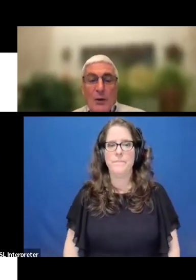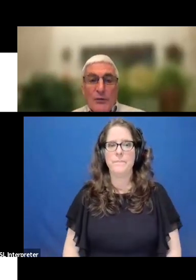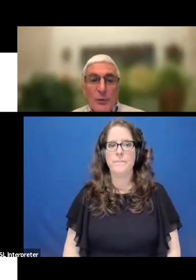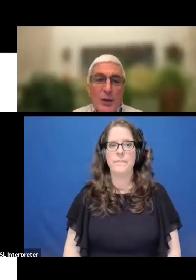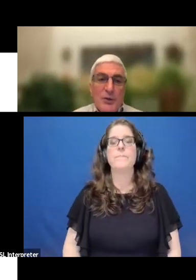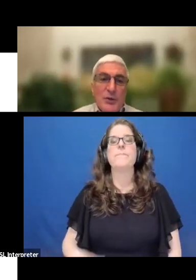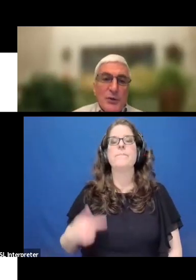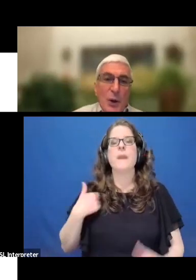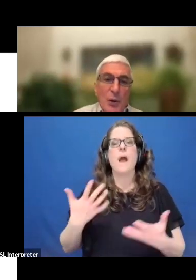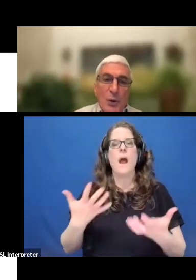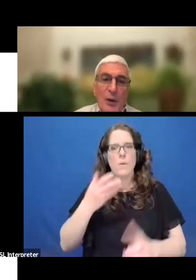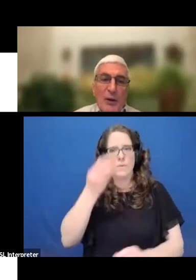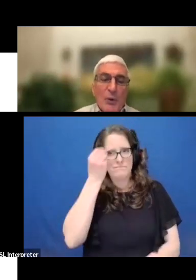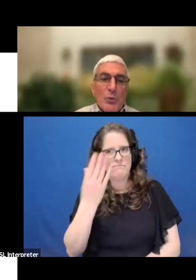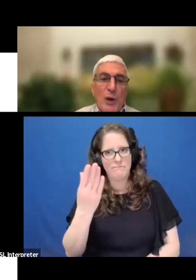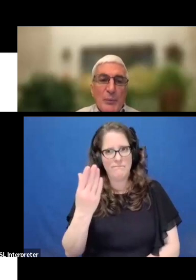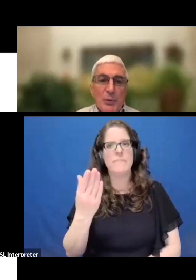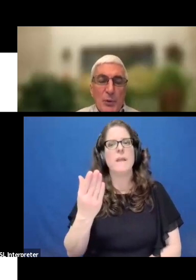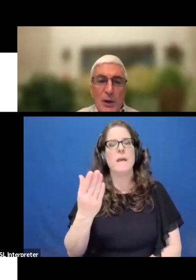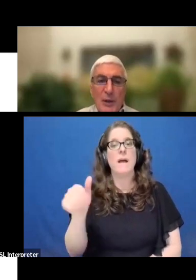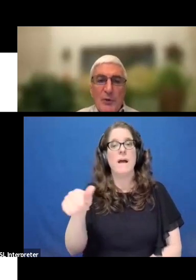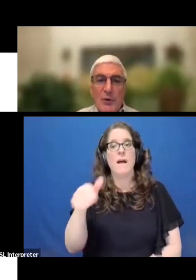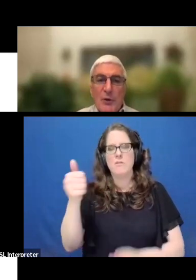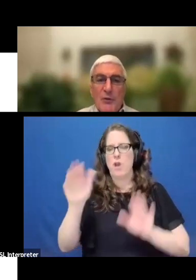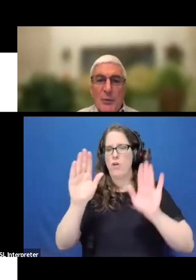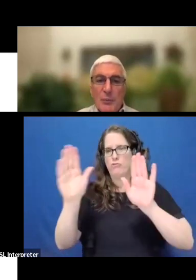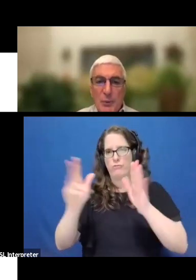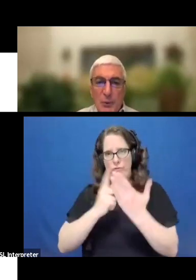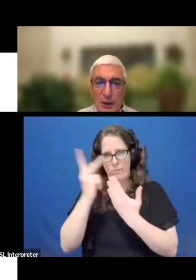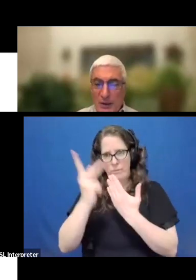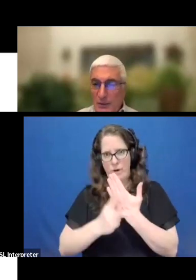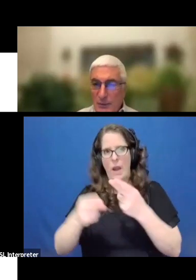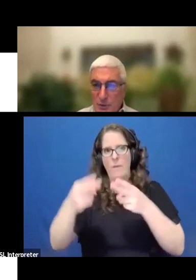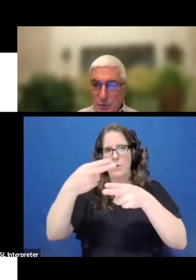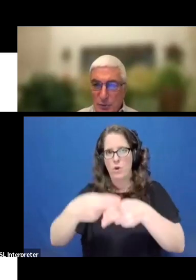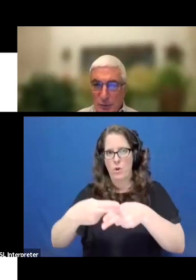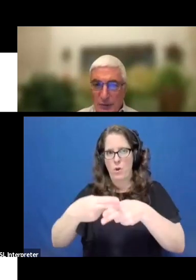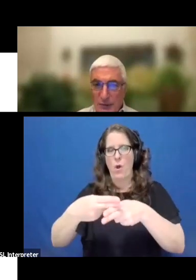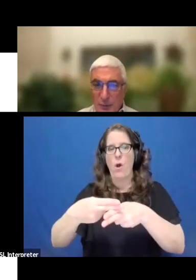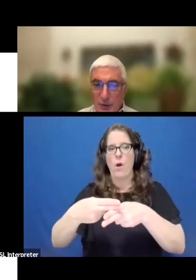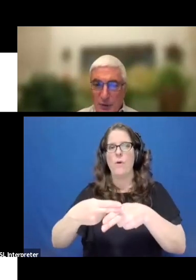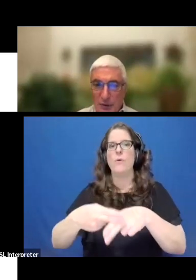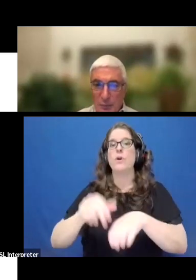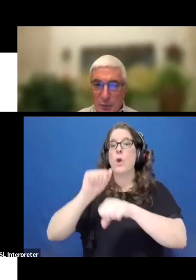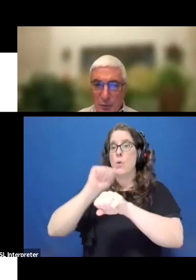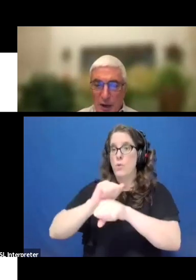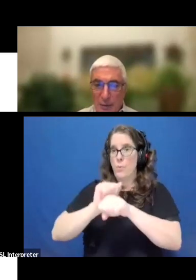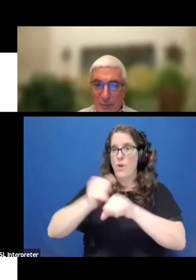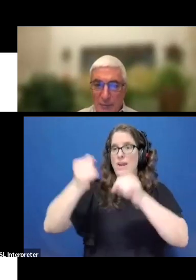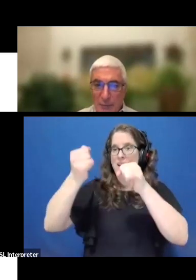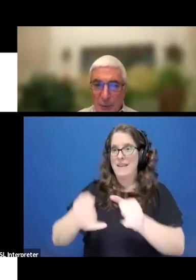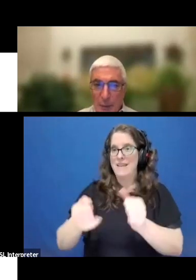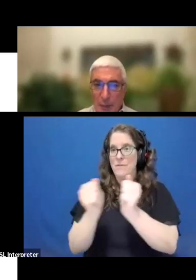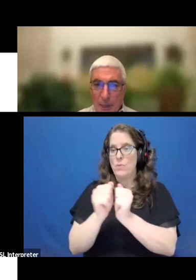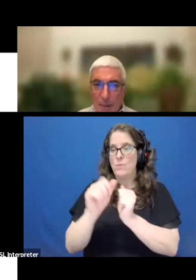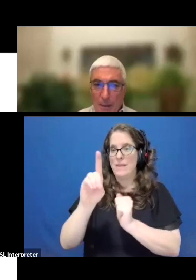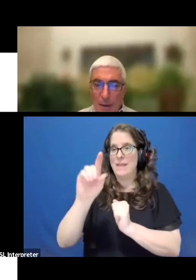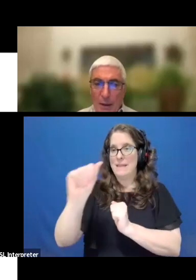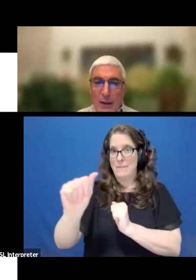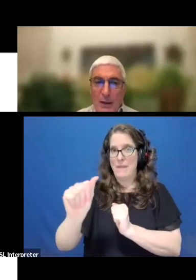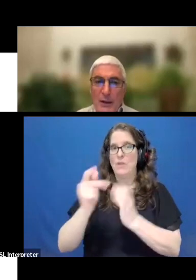I also wanted you to know about a great program called the Employed Individuals with Disabilities Program.